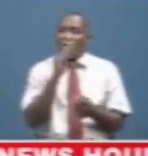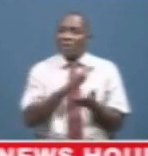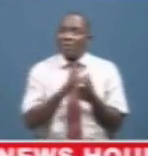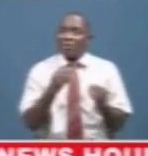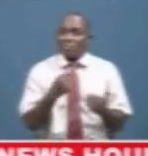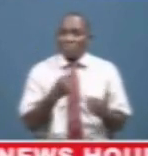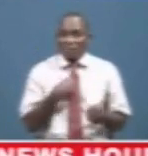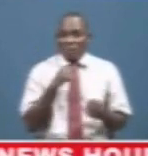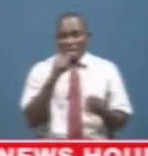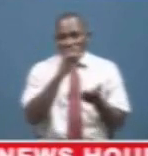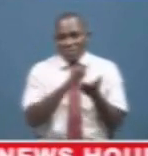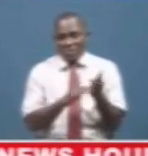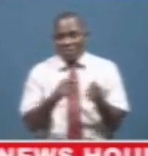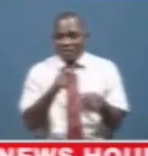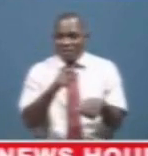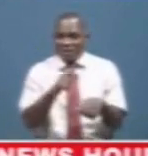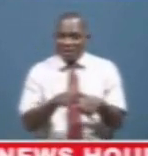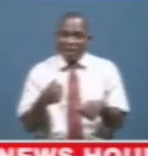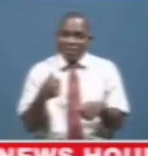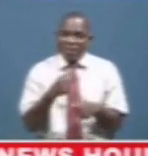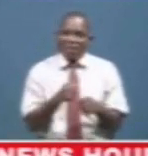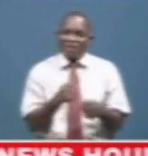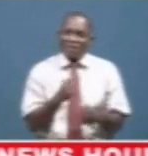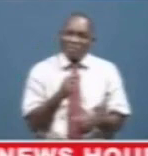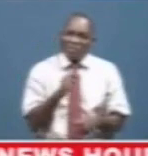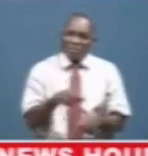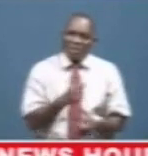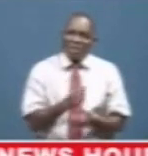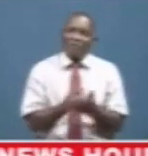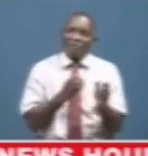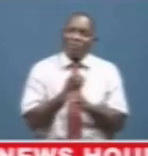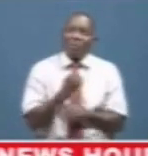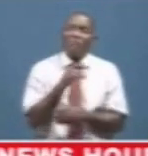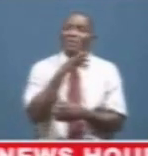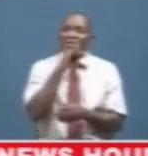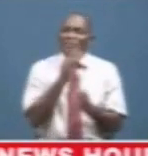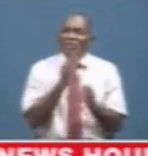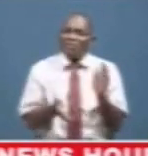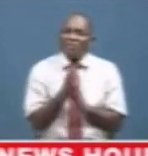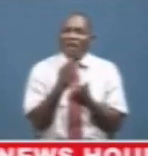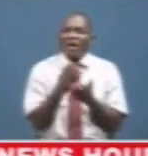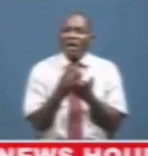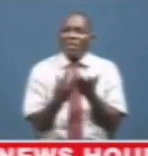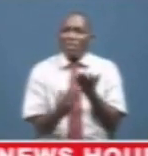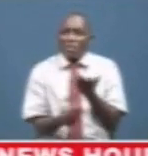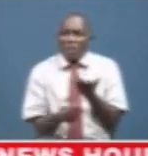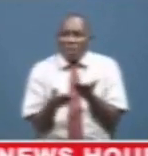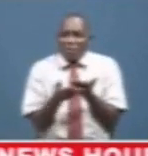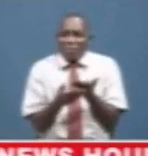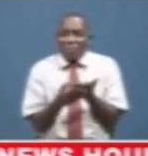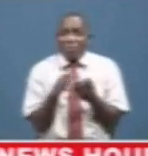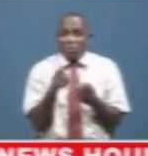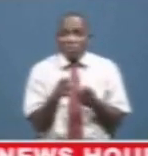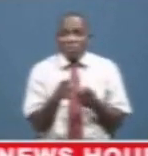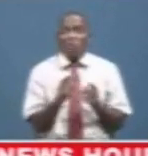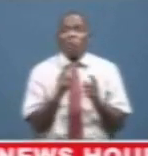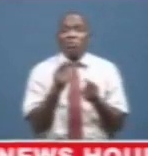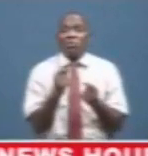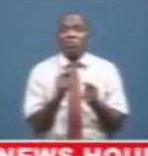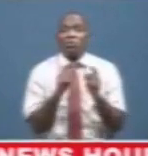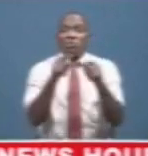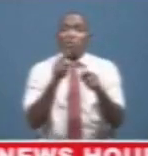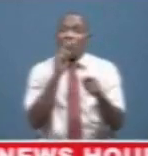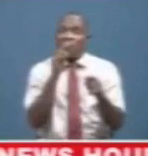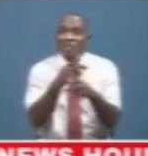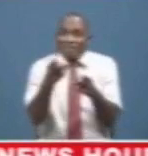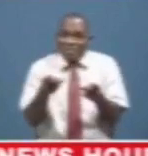time for us to force the particles to settle. So what we want to do is that if we get to a stretch of the water body,